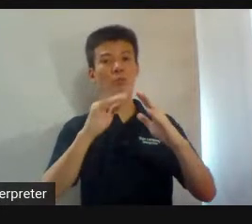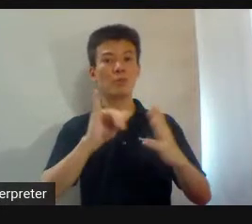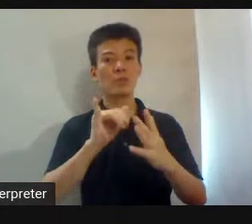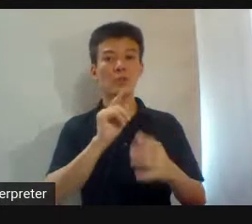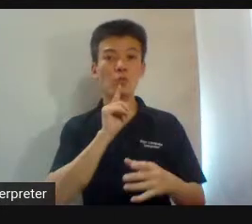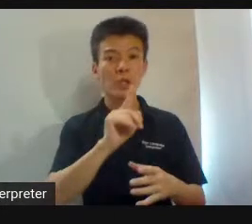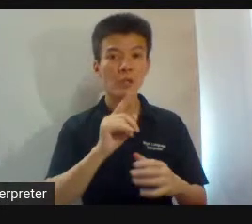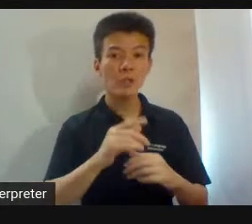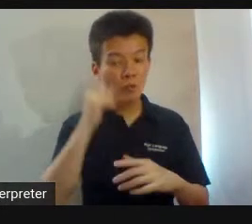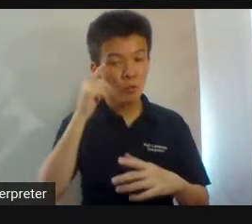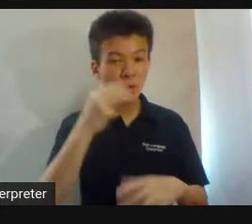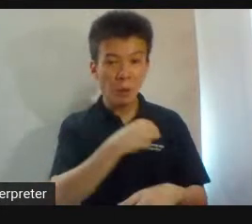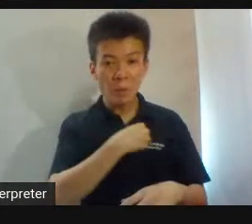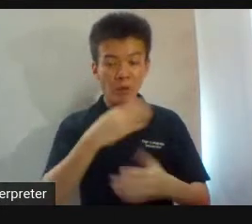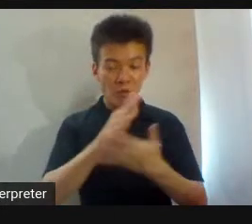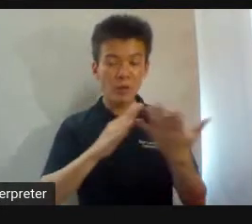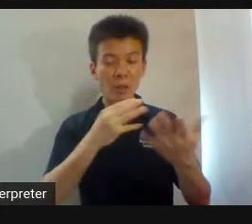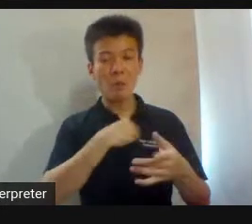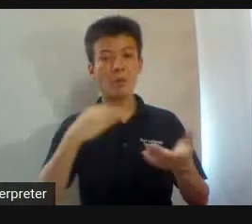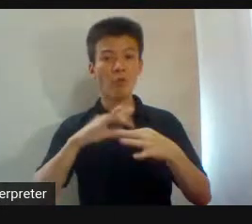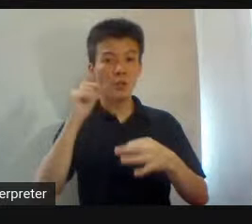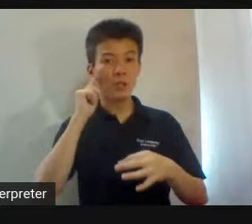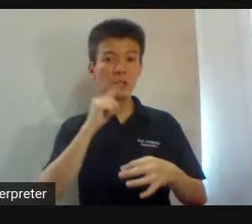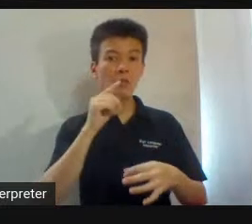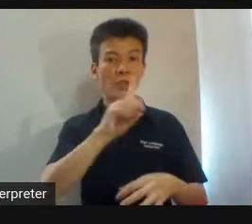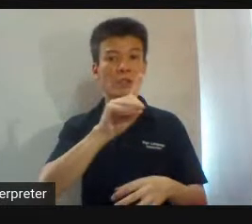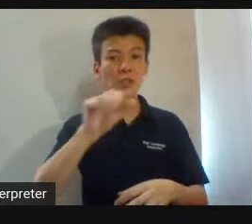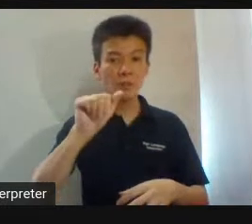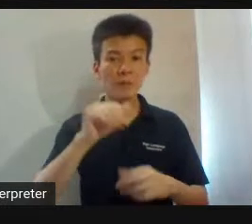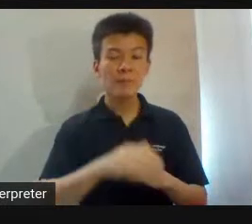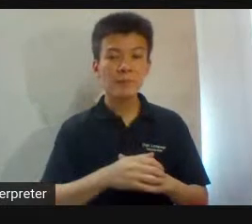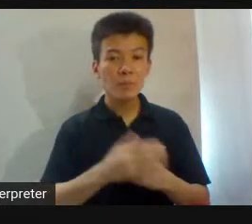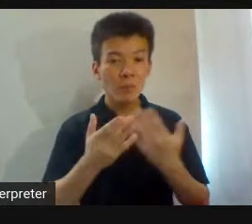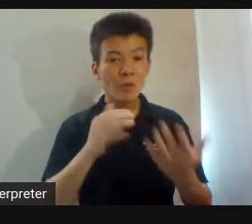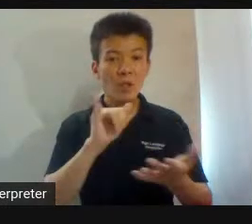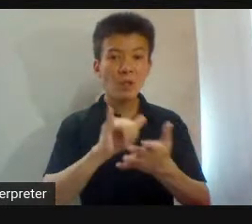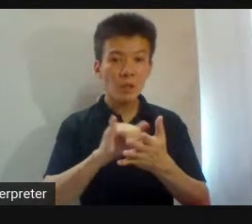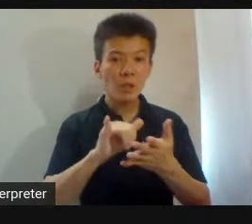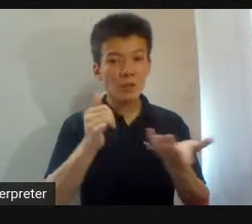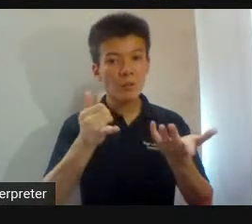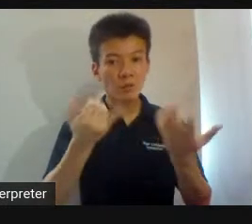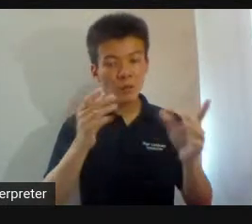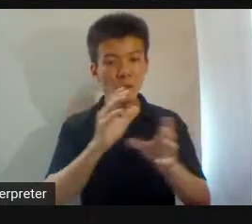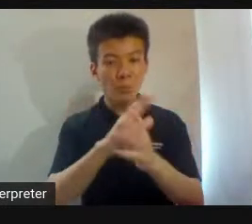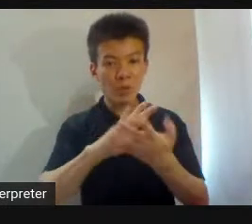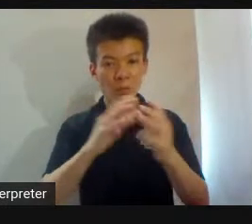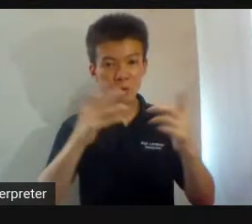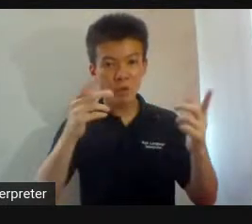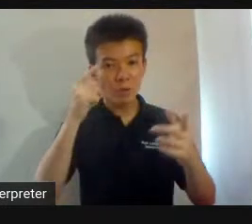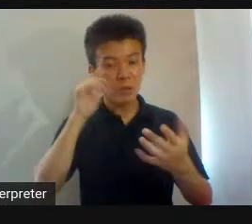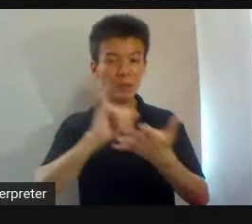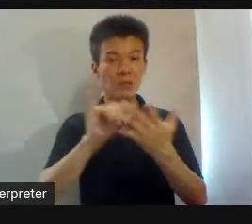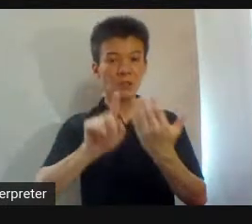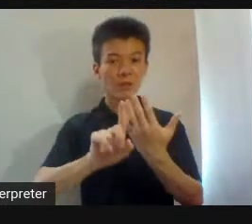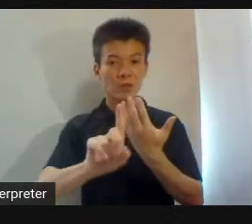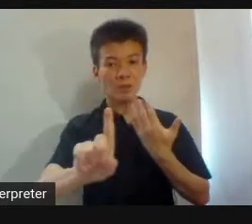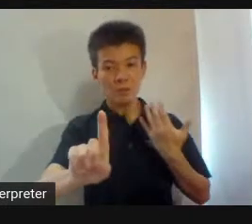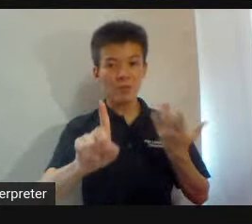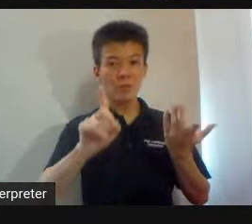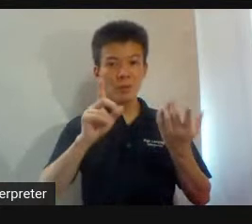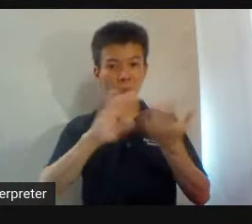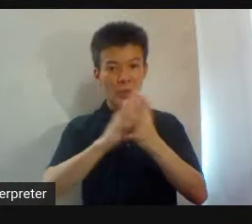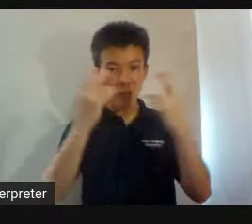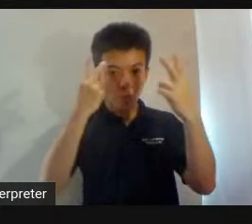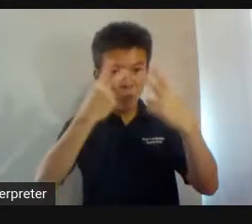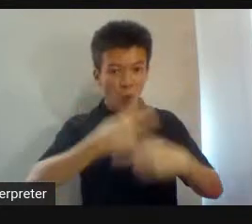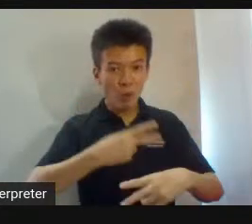for some members of the deaf and disabled. And actually, maybe that is excavated. This social isolation has worsened during